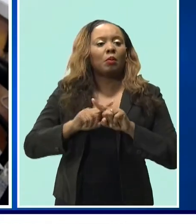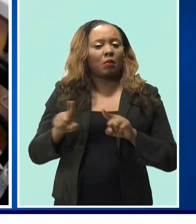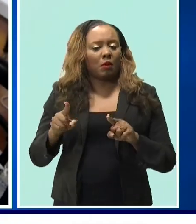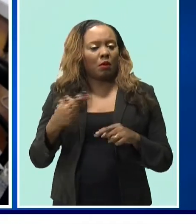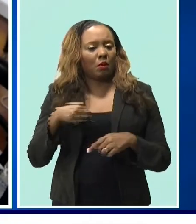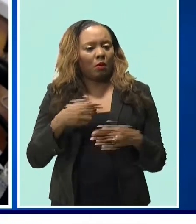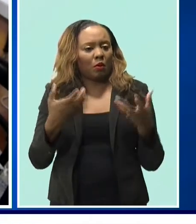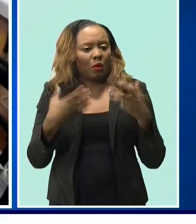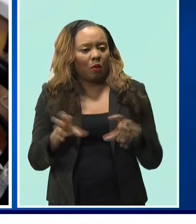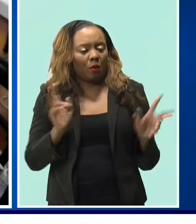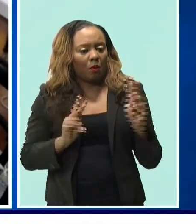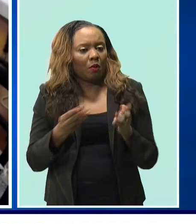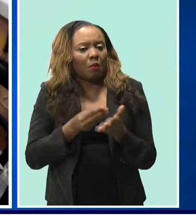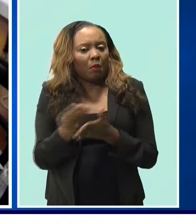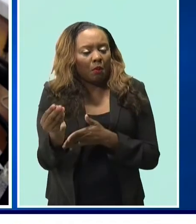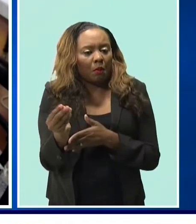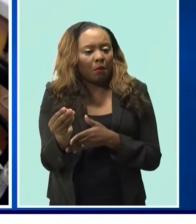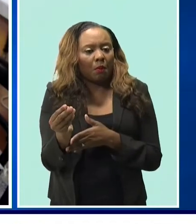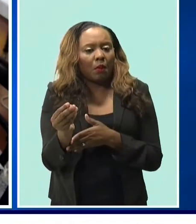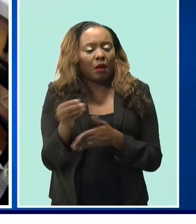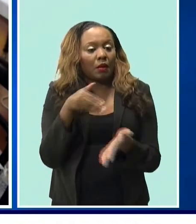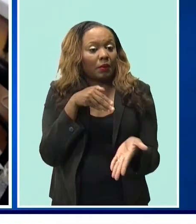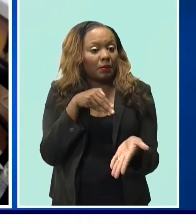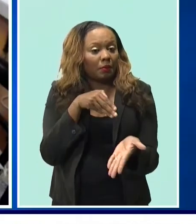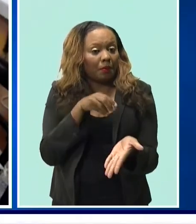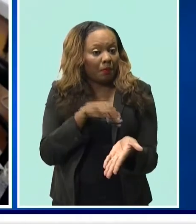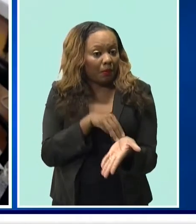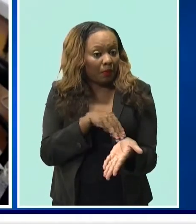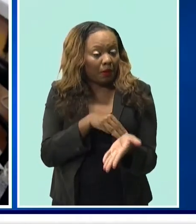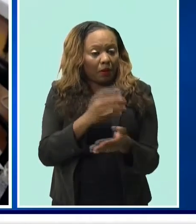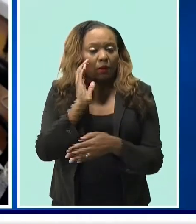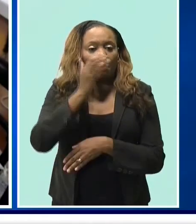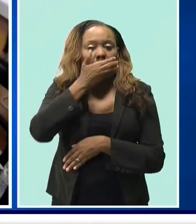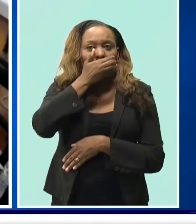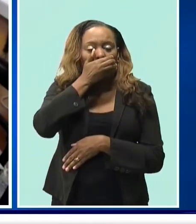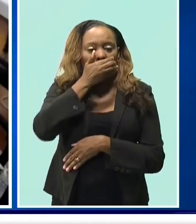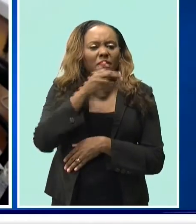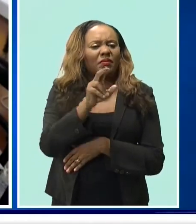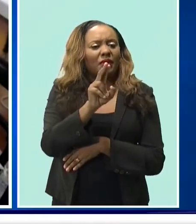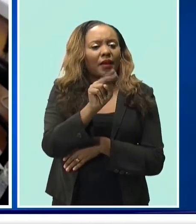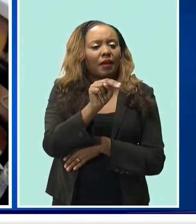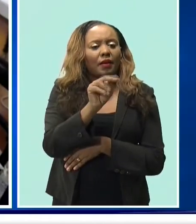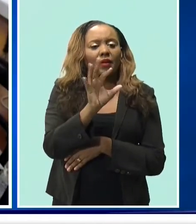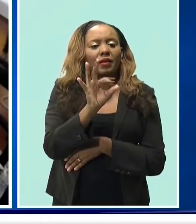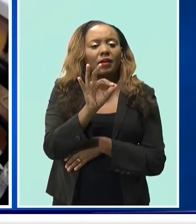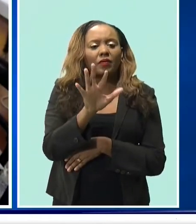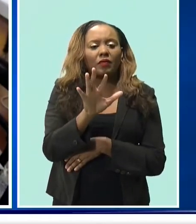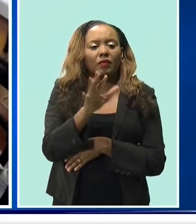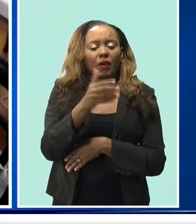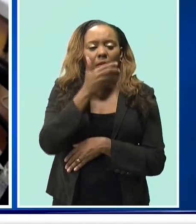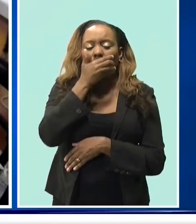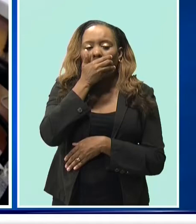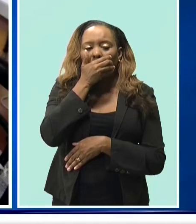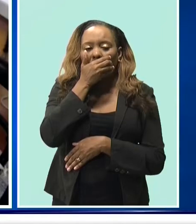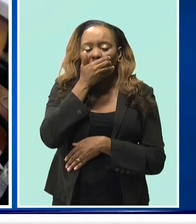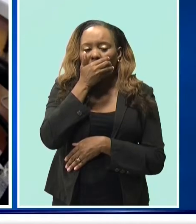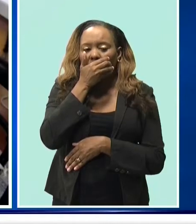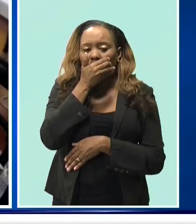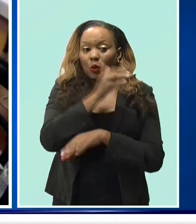want the general public buying the medical masks, and that's the N95 mask and the